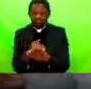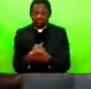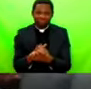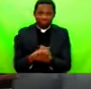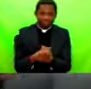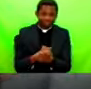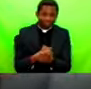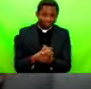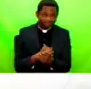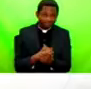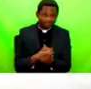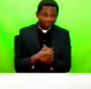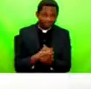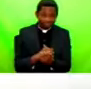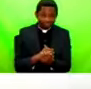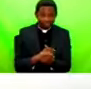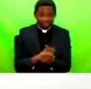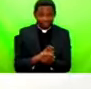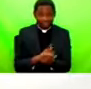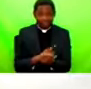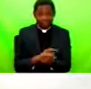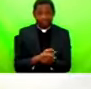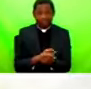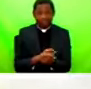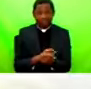If you still have some more names, we have time for you.